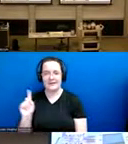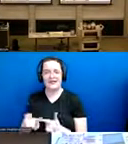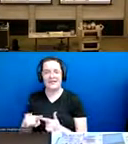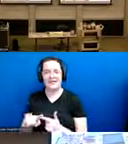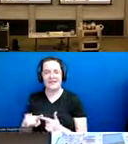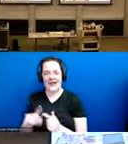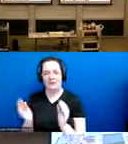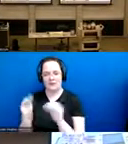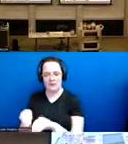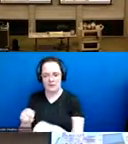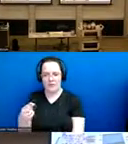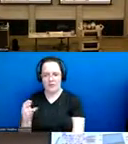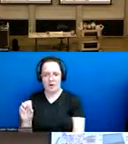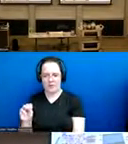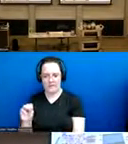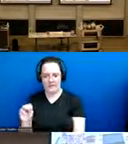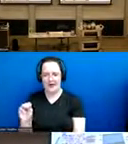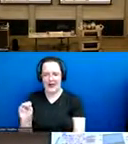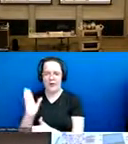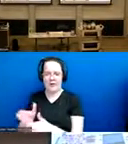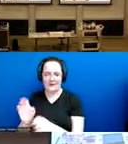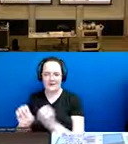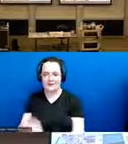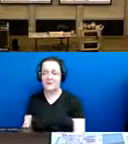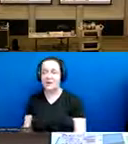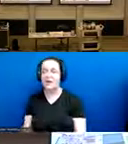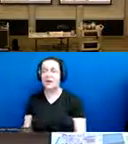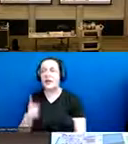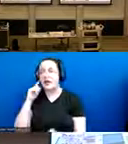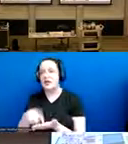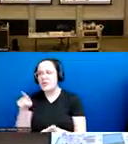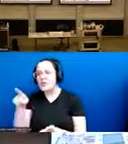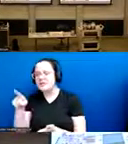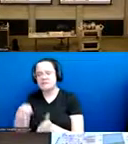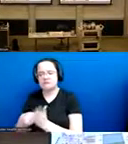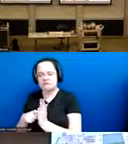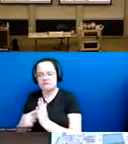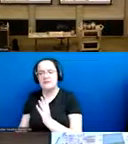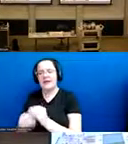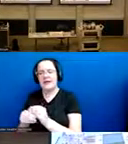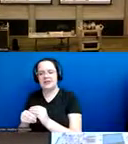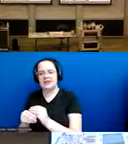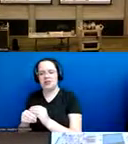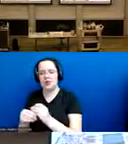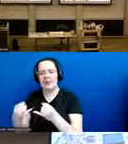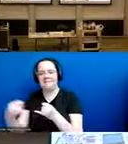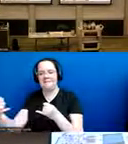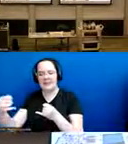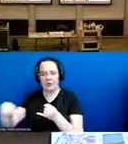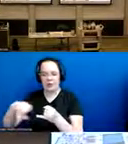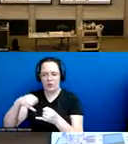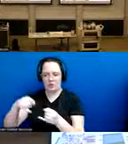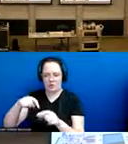interference experiments. Notice that on one hand, we had to put an additional fiber loop here because we